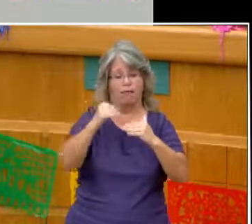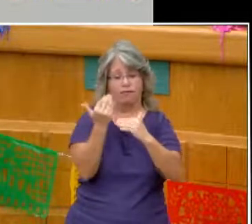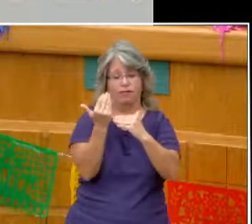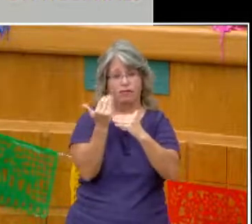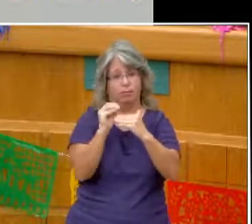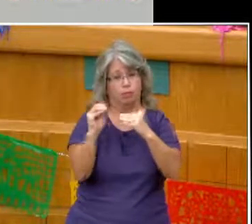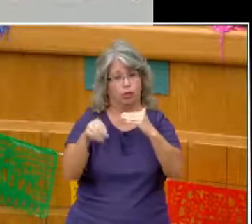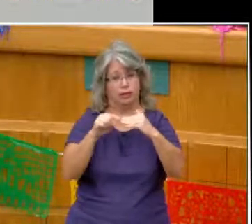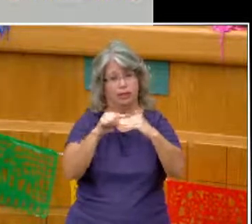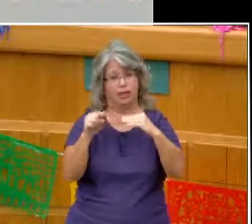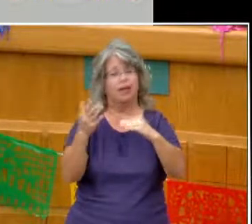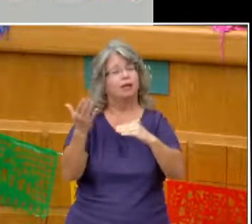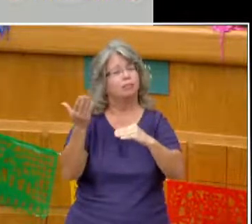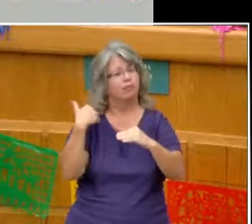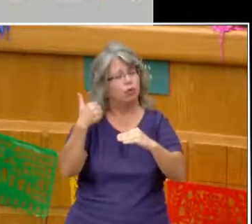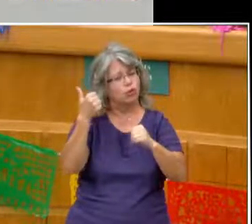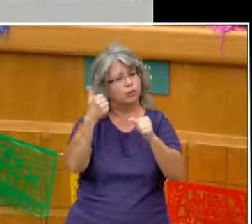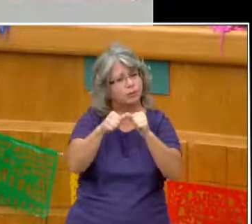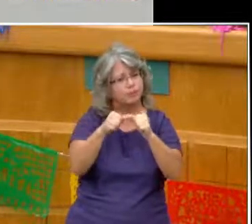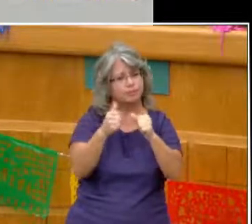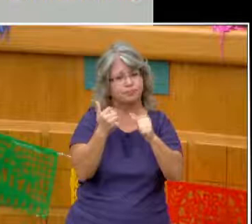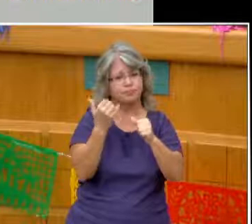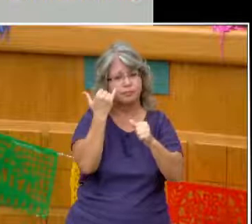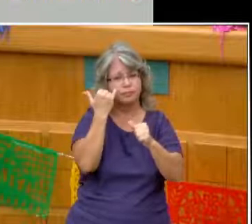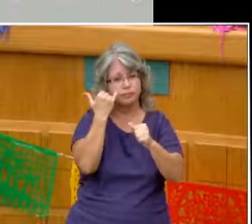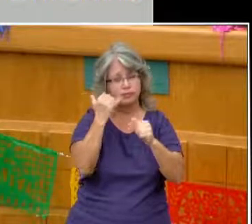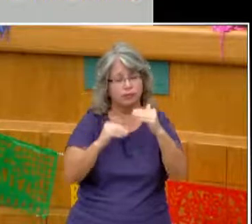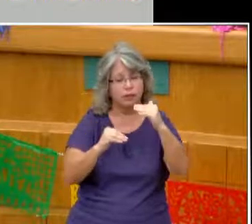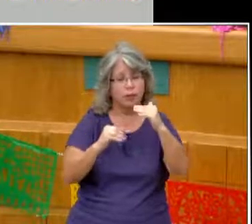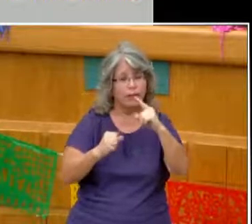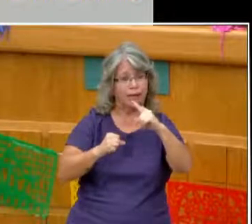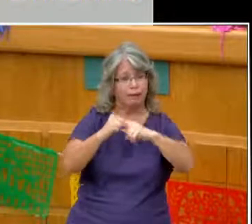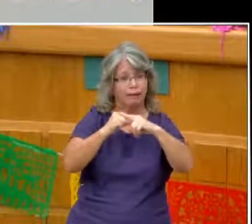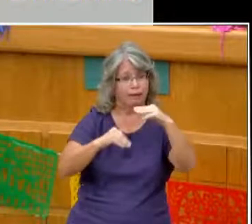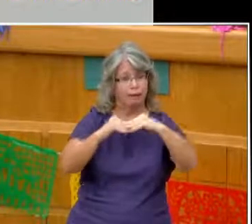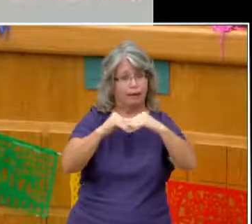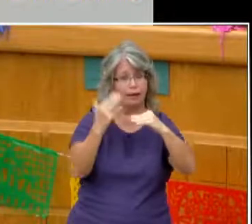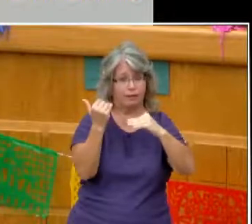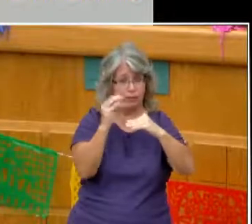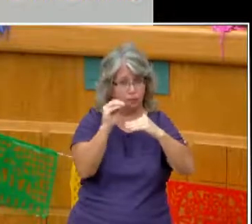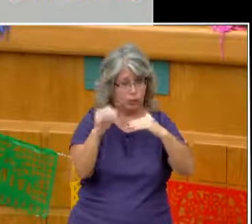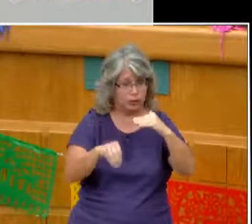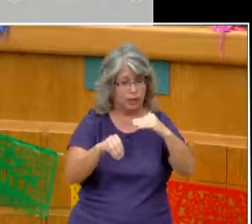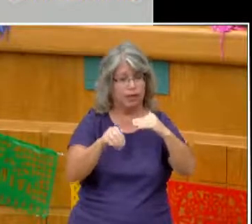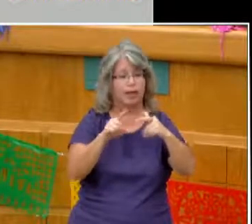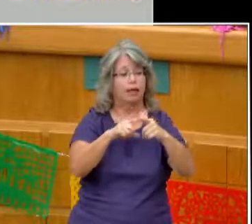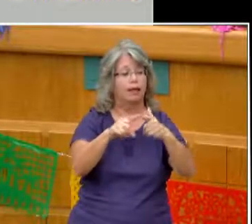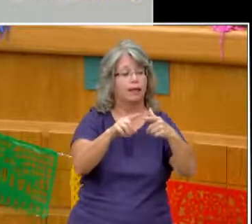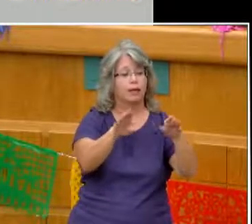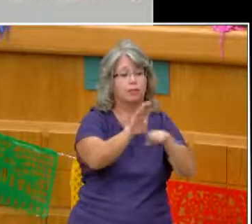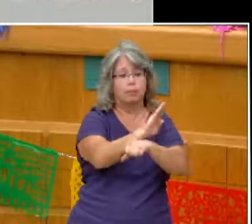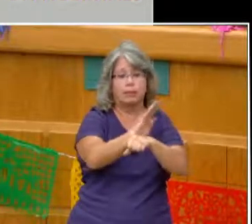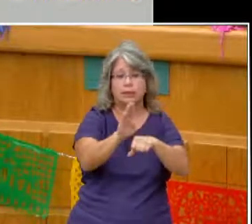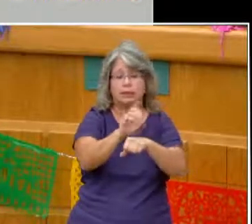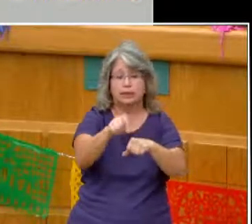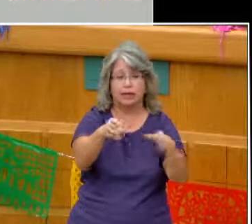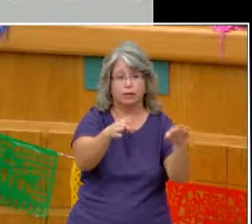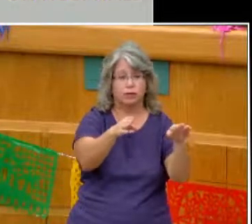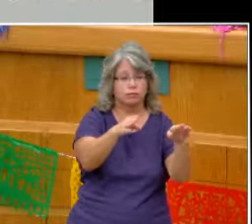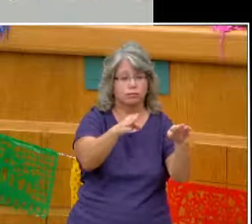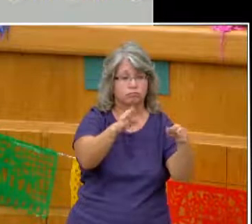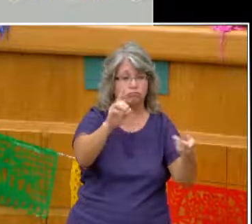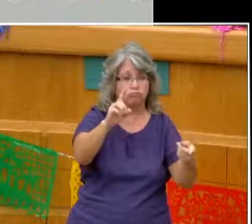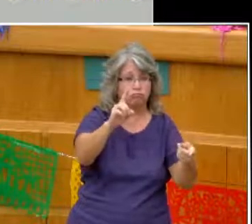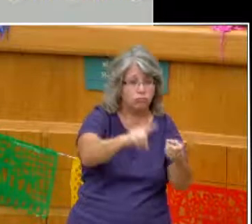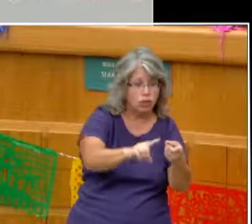trigger businesses going to 50% occupancy, right? So while it's coming down, we shouldn't be letting our guards down right